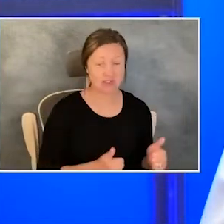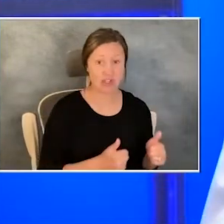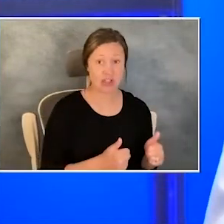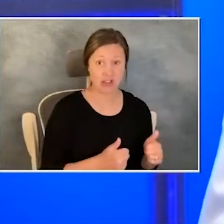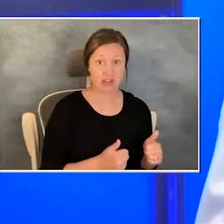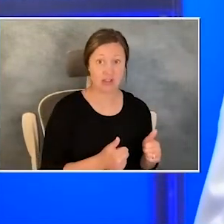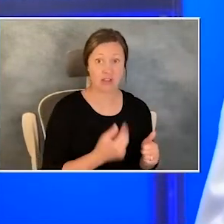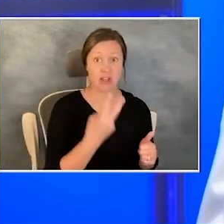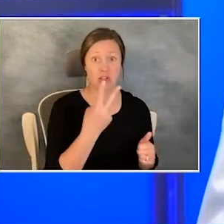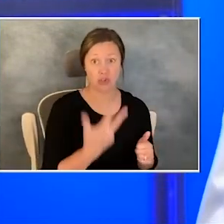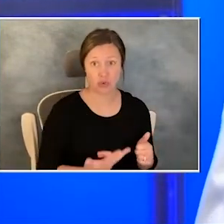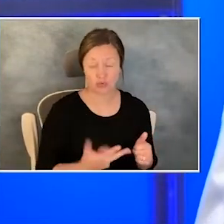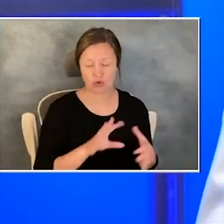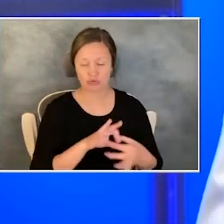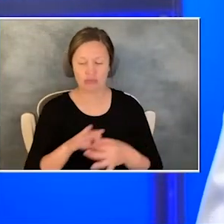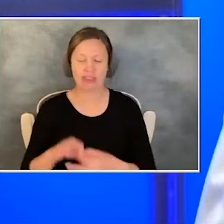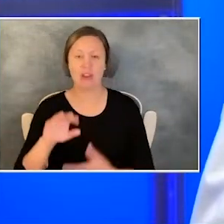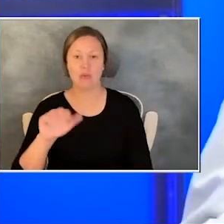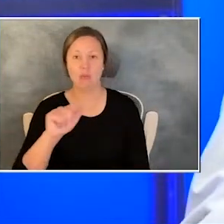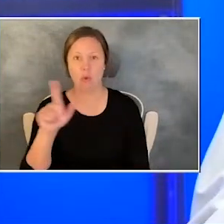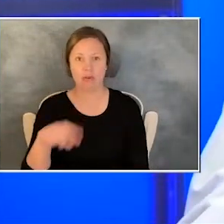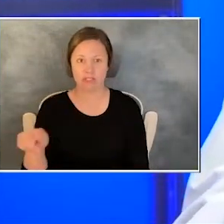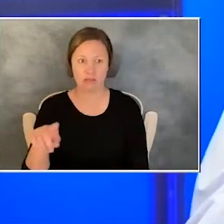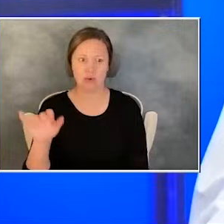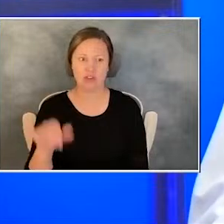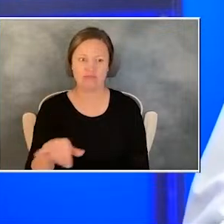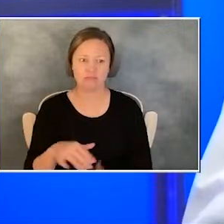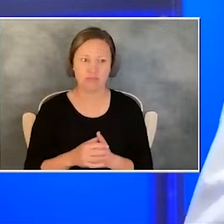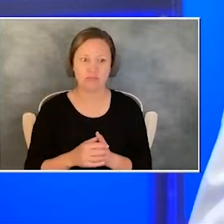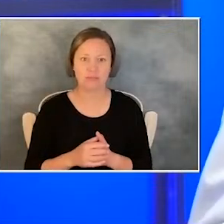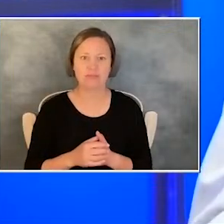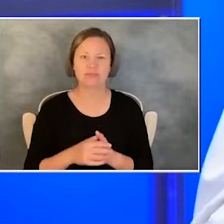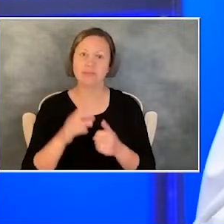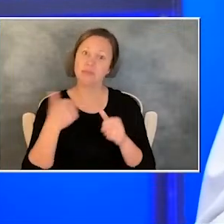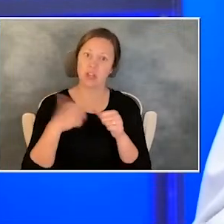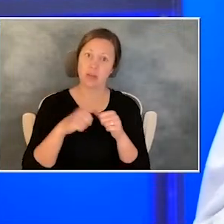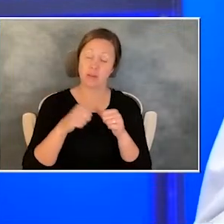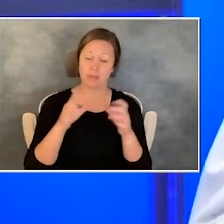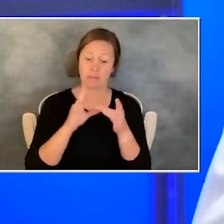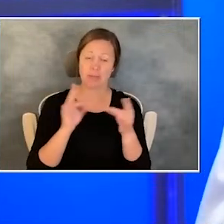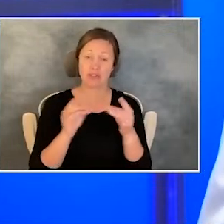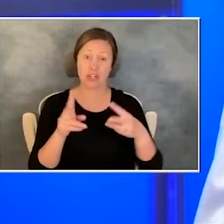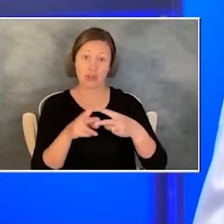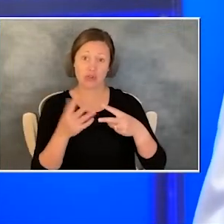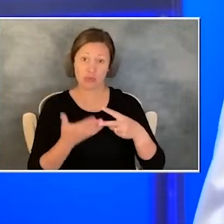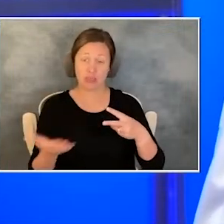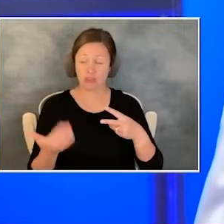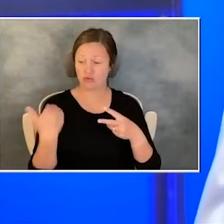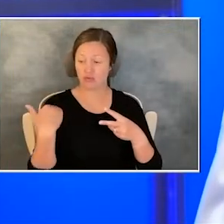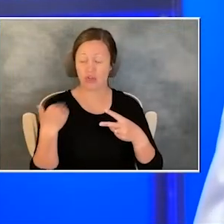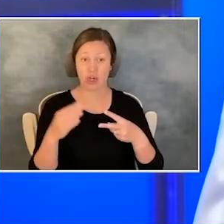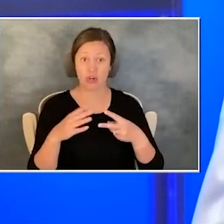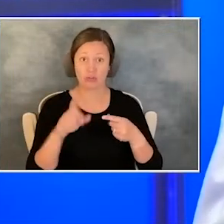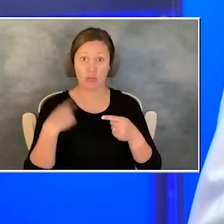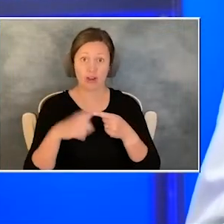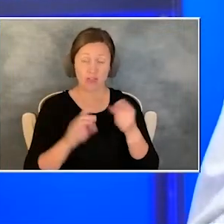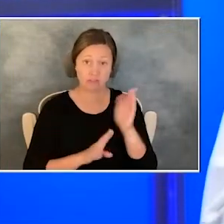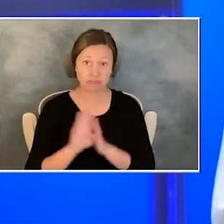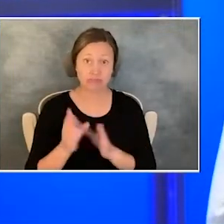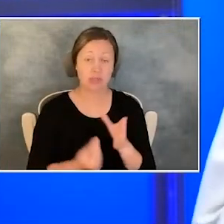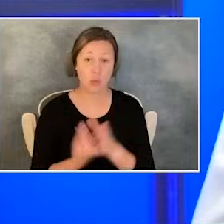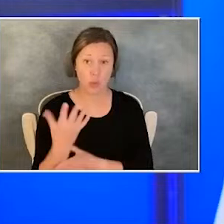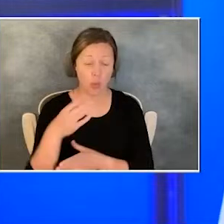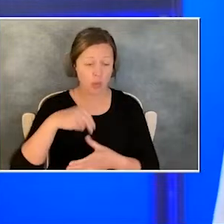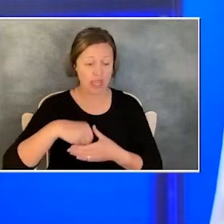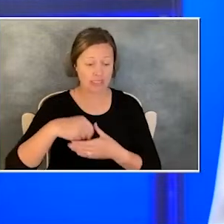and tangles that I mentioned earlier. That's what defines how we define Alzheimer's, the presence of plaques and tangles in the brain in